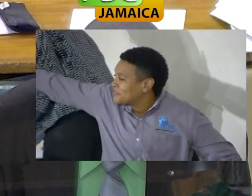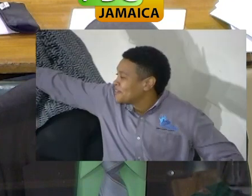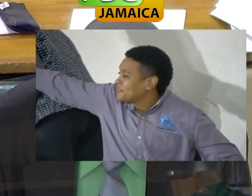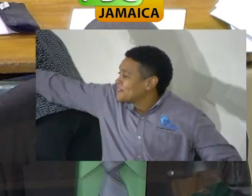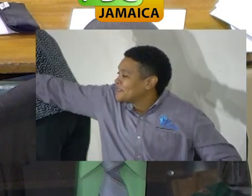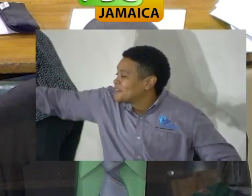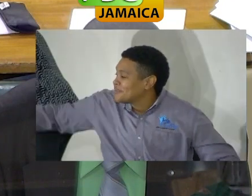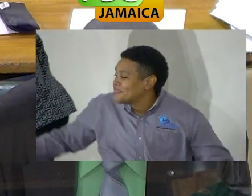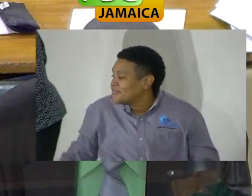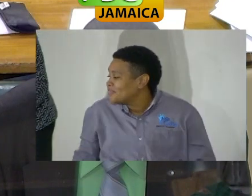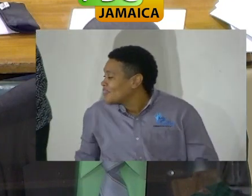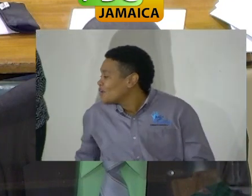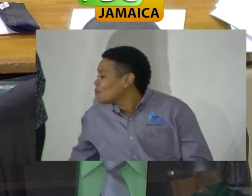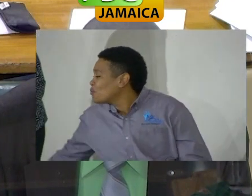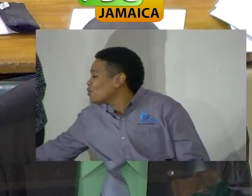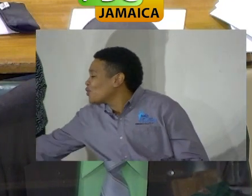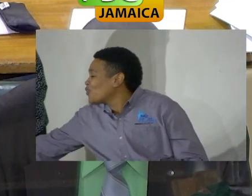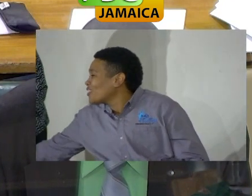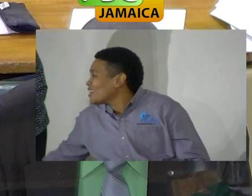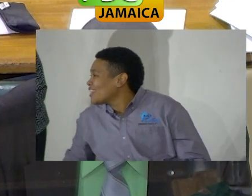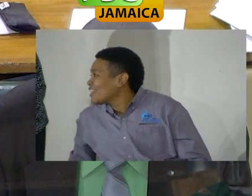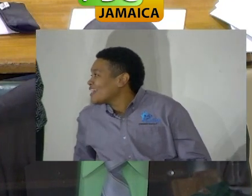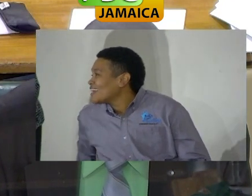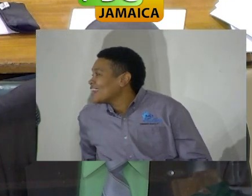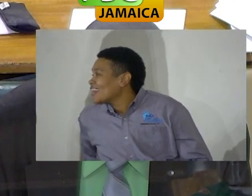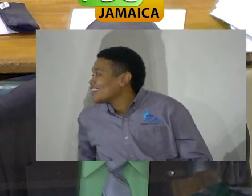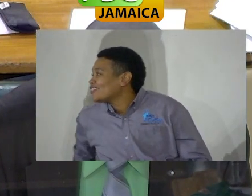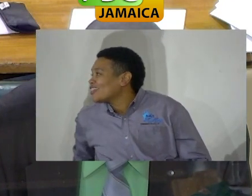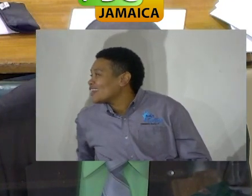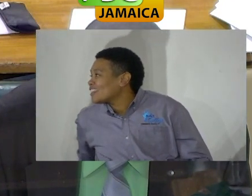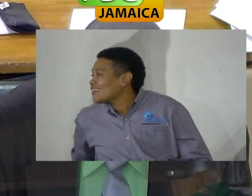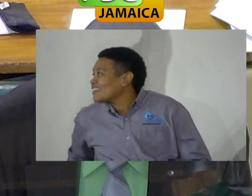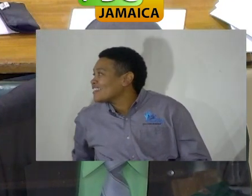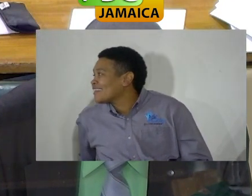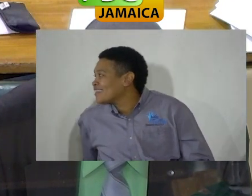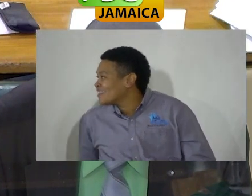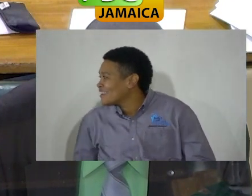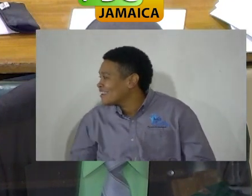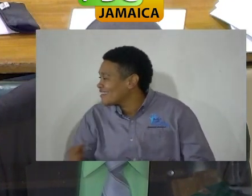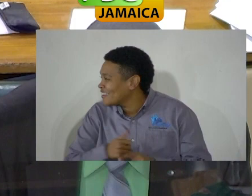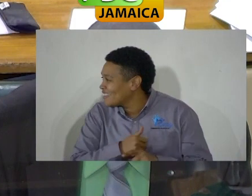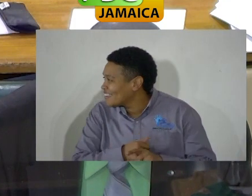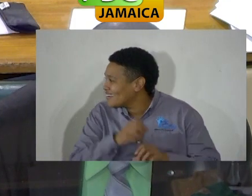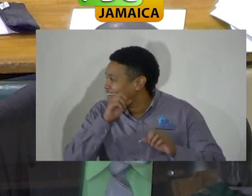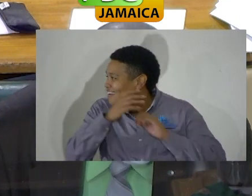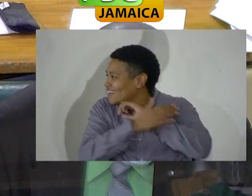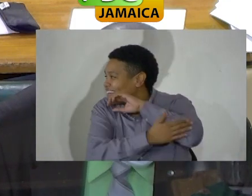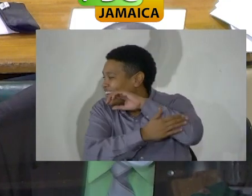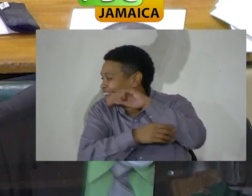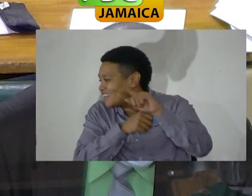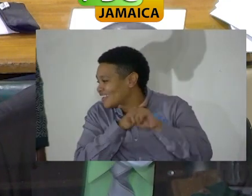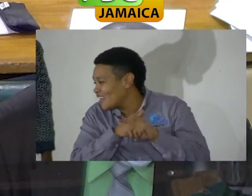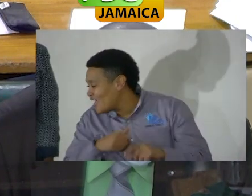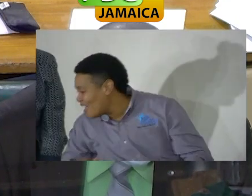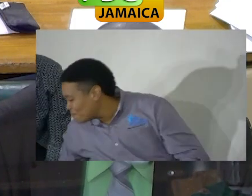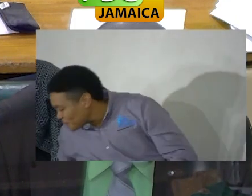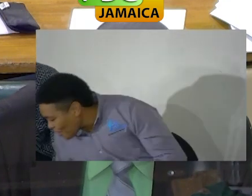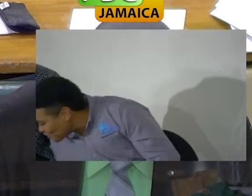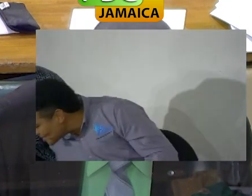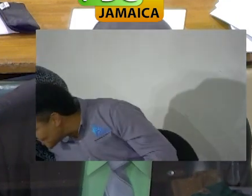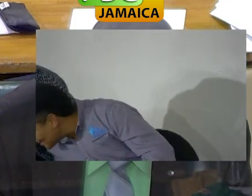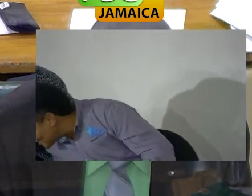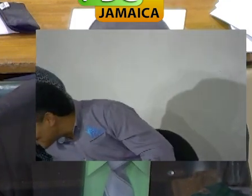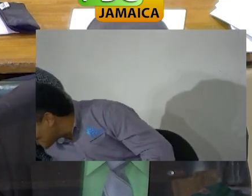period, that it would put the country at a greater risk with the